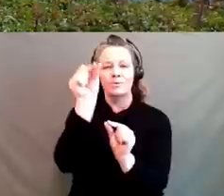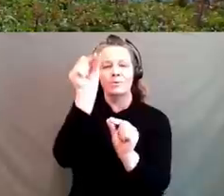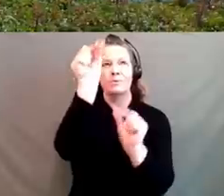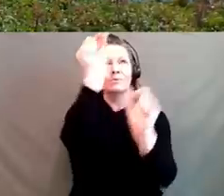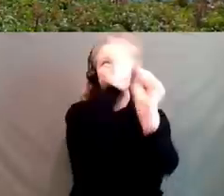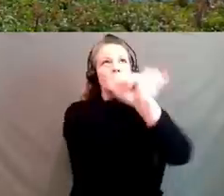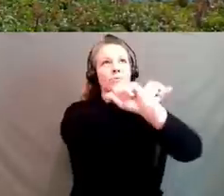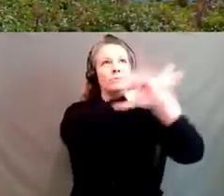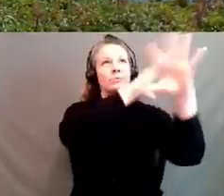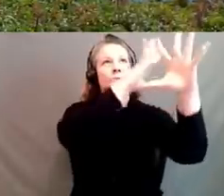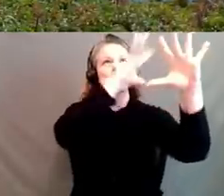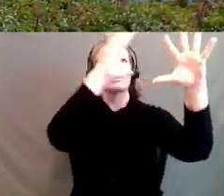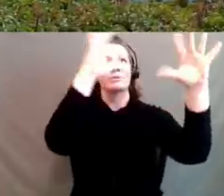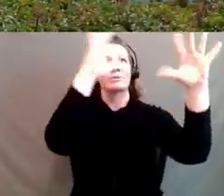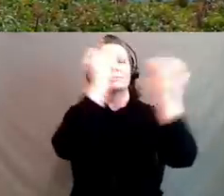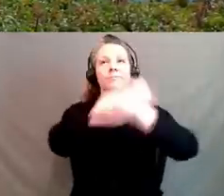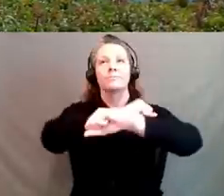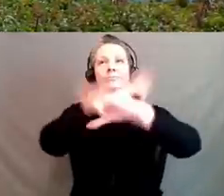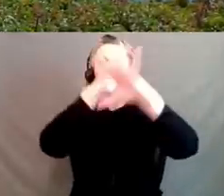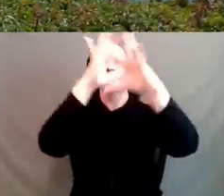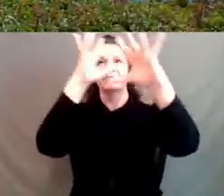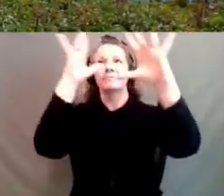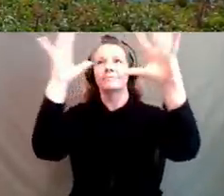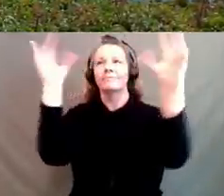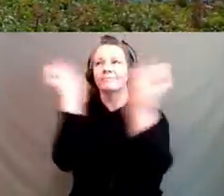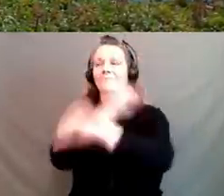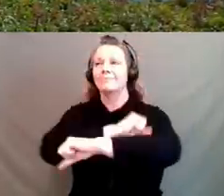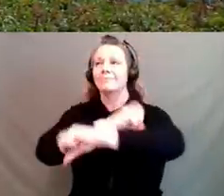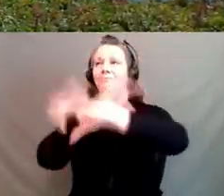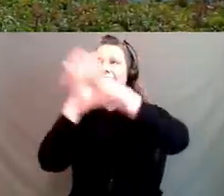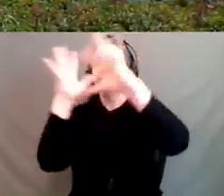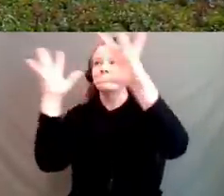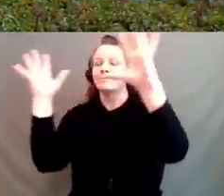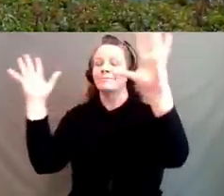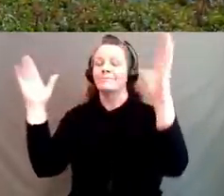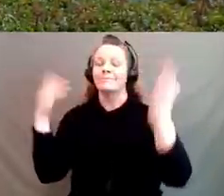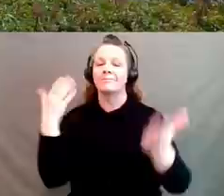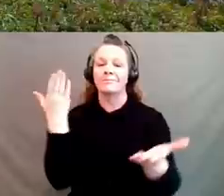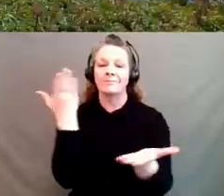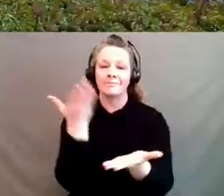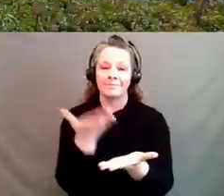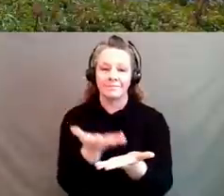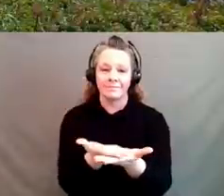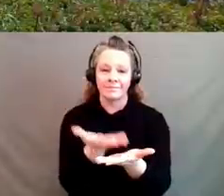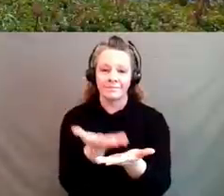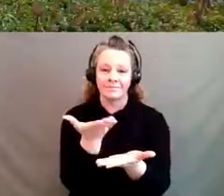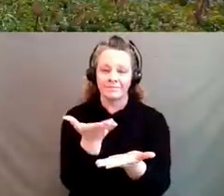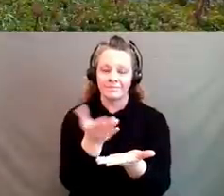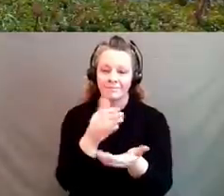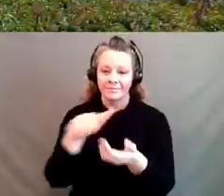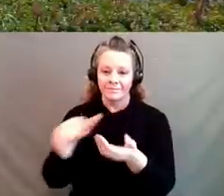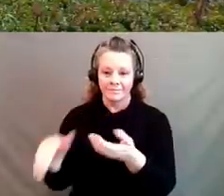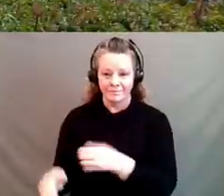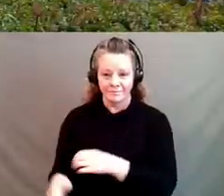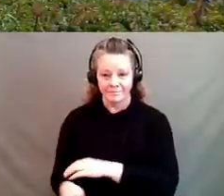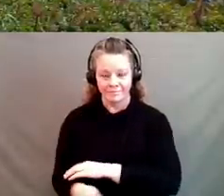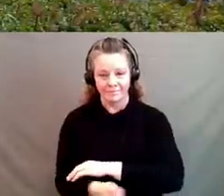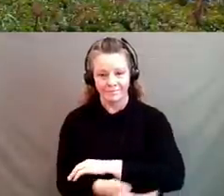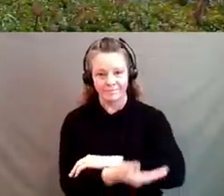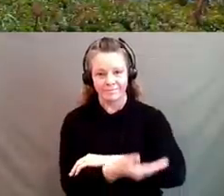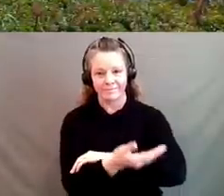bombs bursting in air, gave proof through